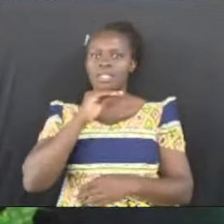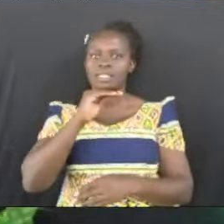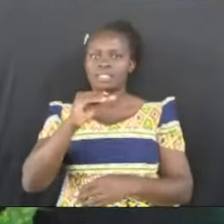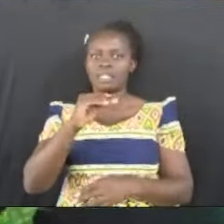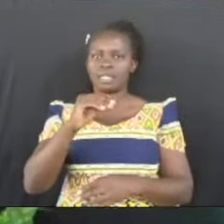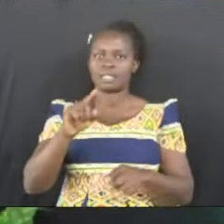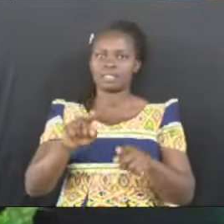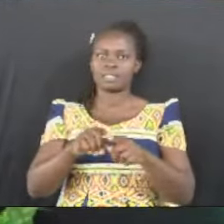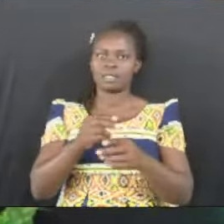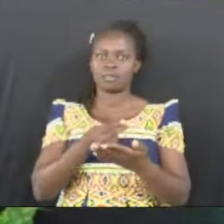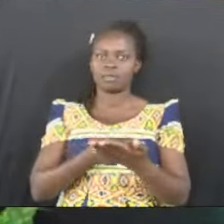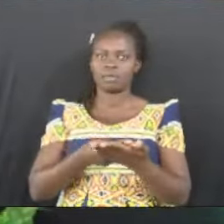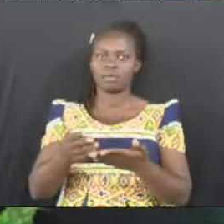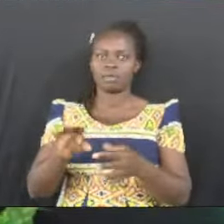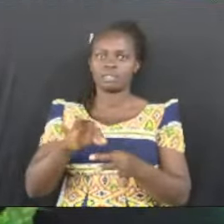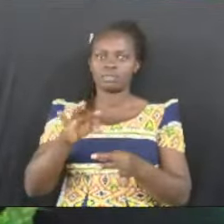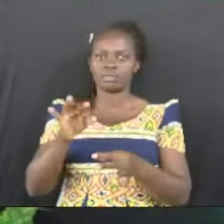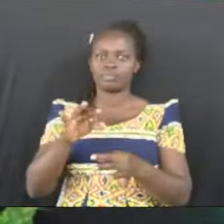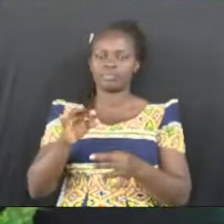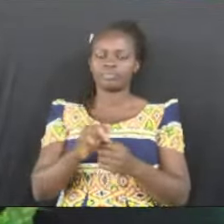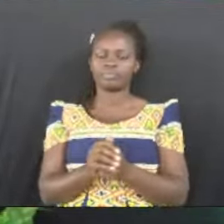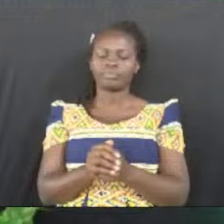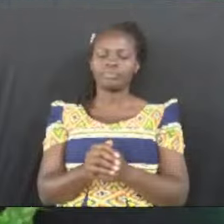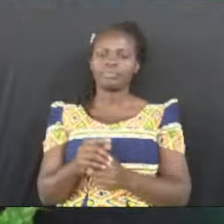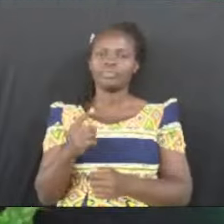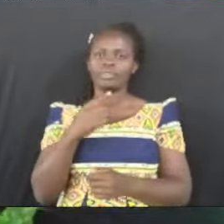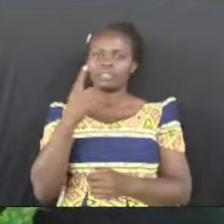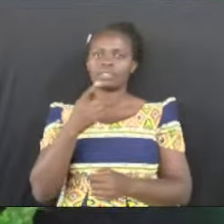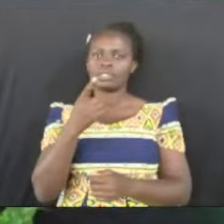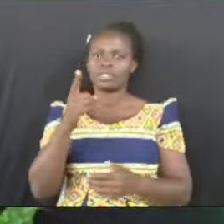then he insists,